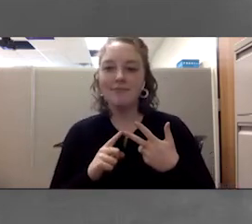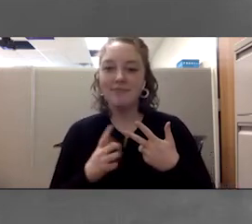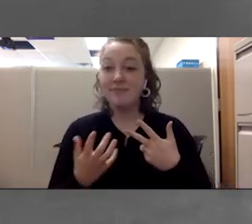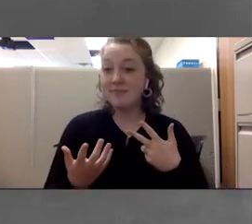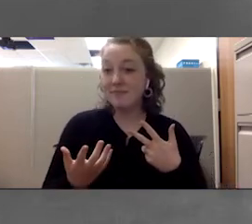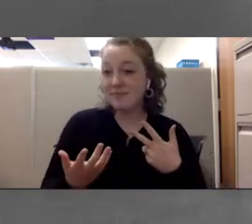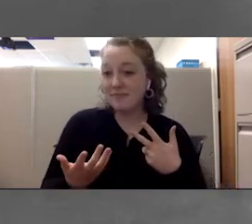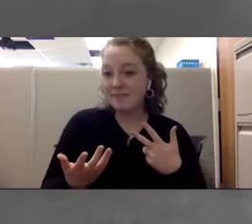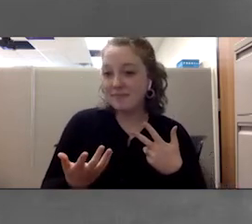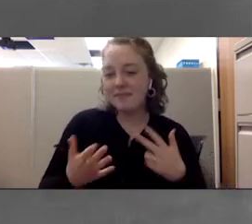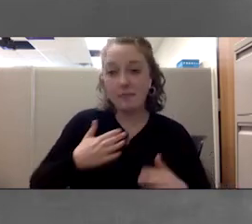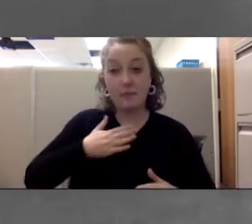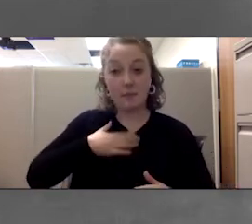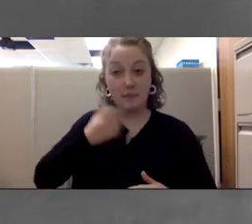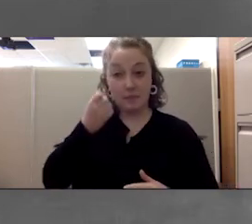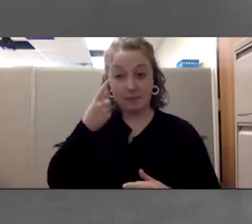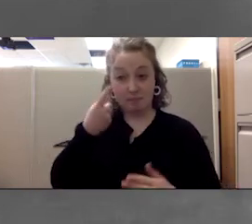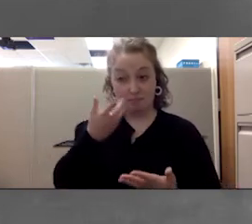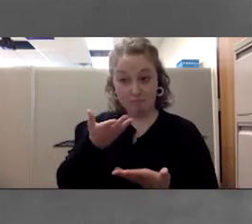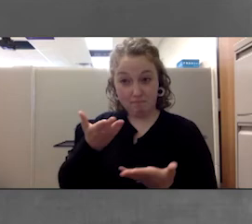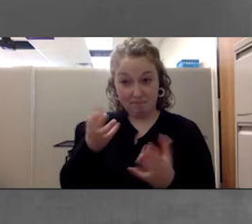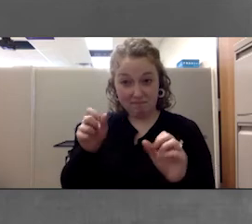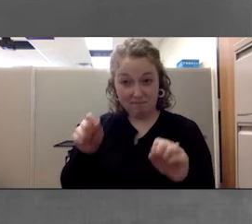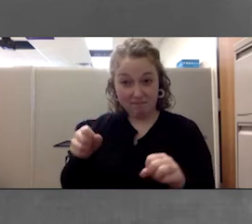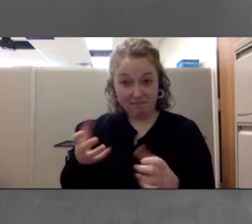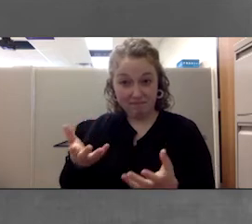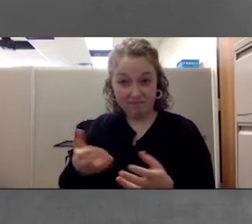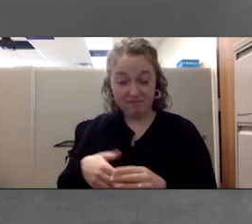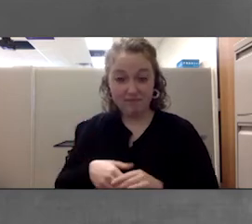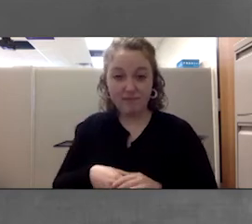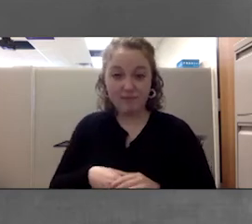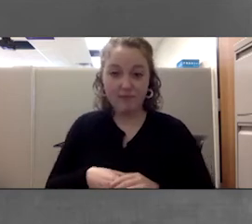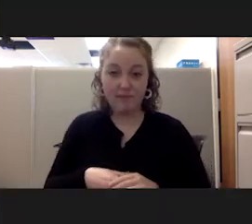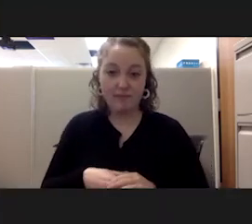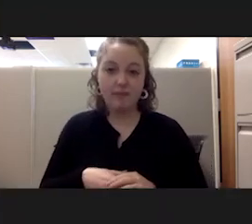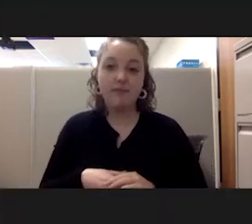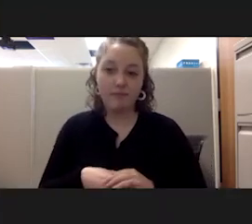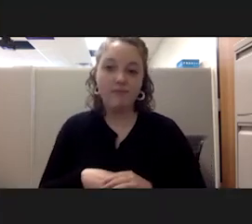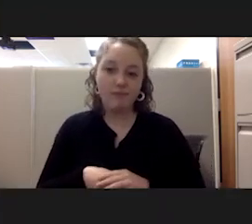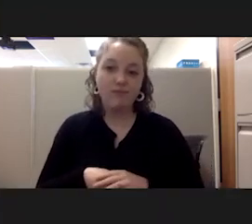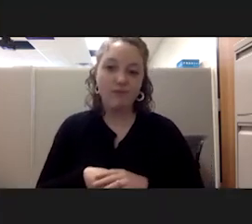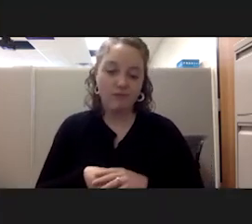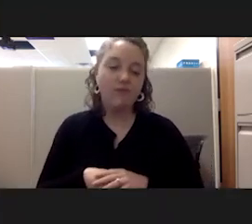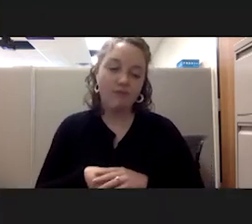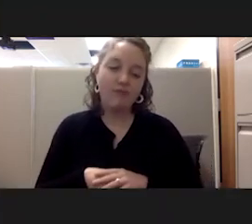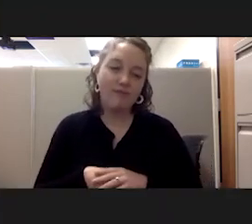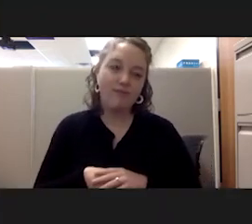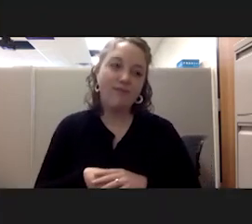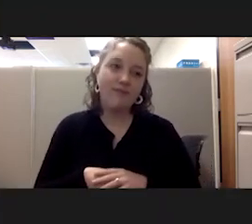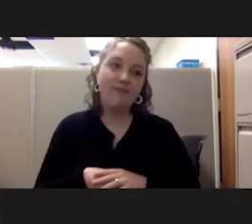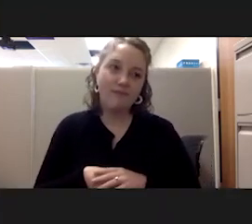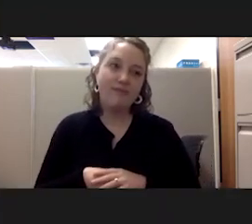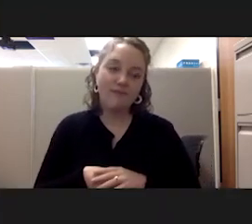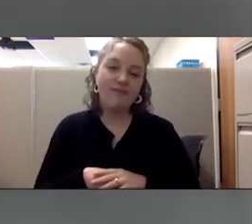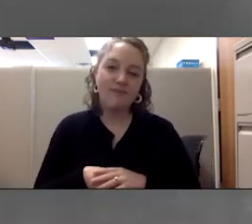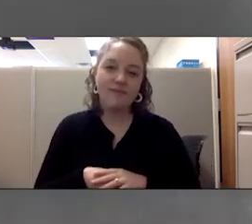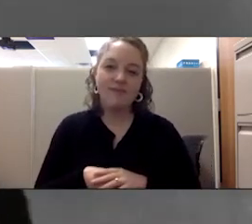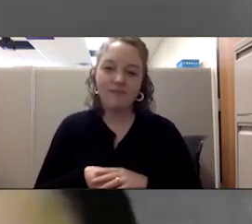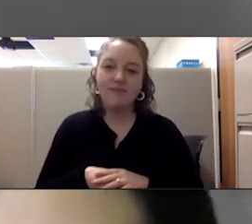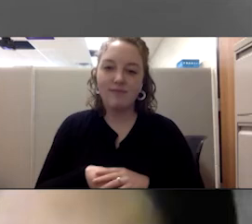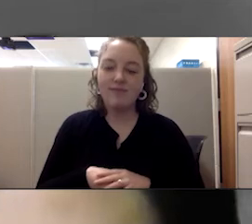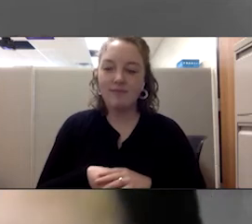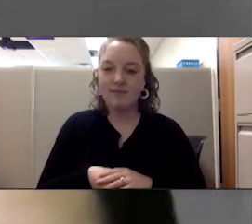of is that the consensus here? Good. Okay. Yes. Before that, I can kind of say